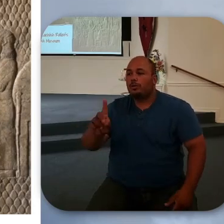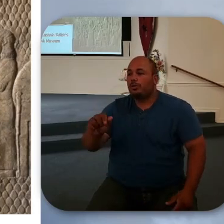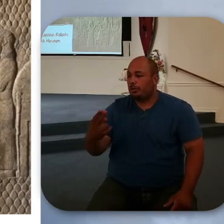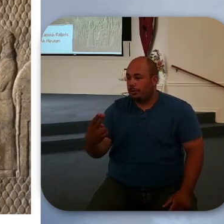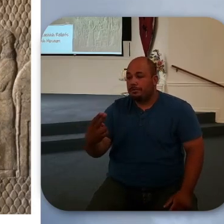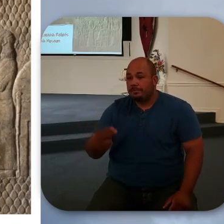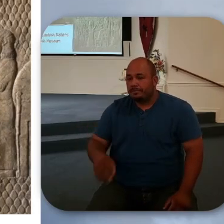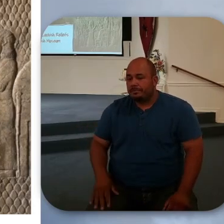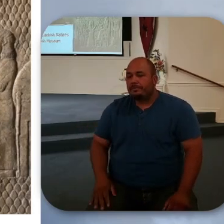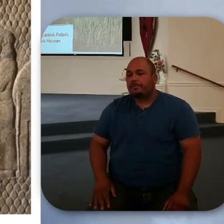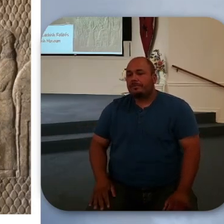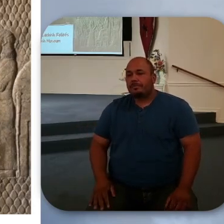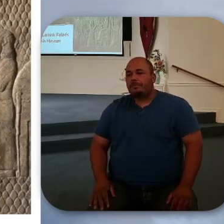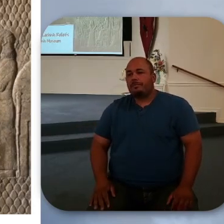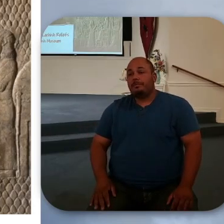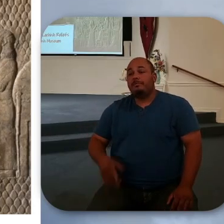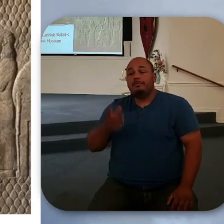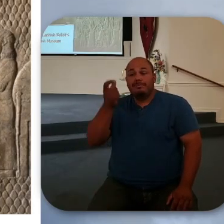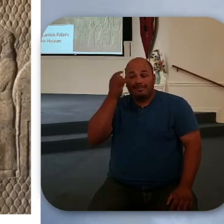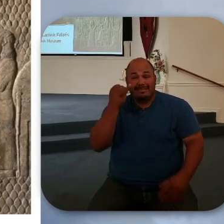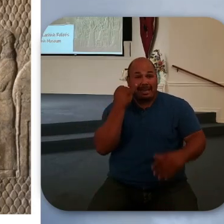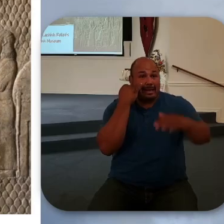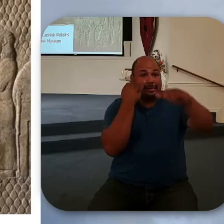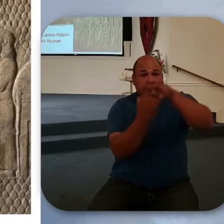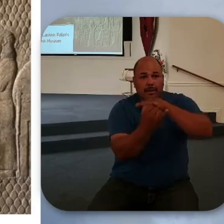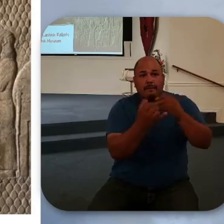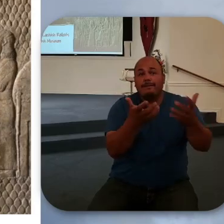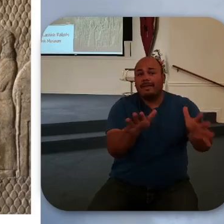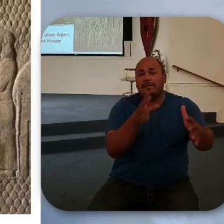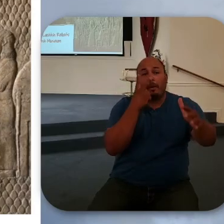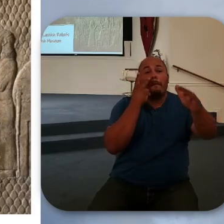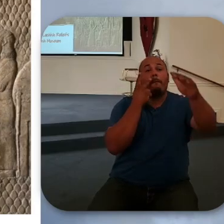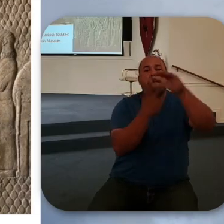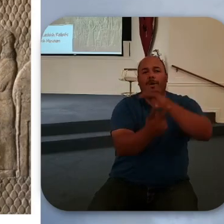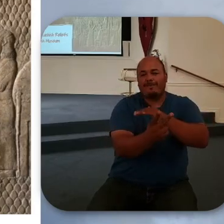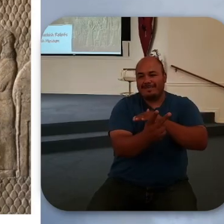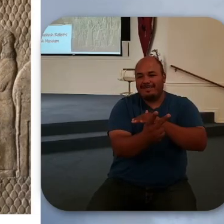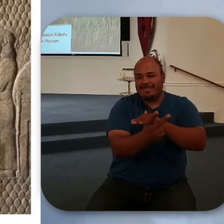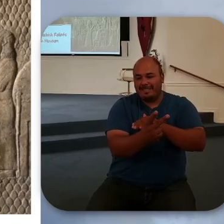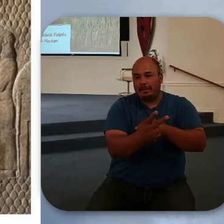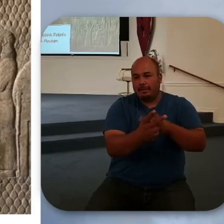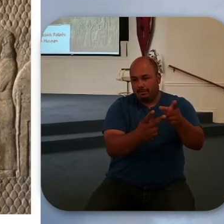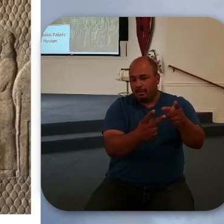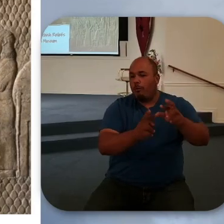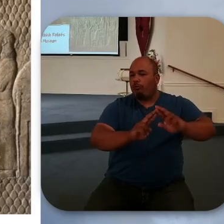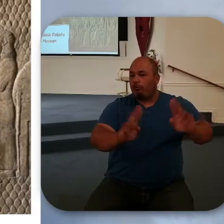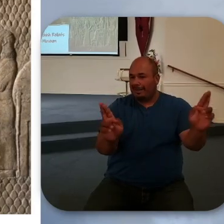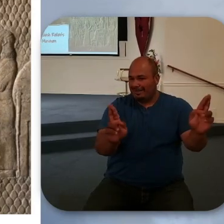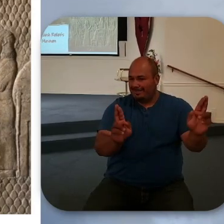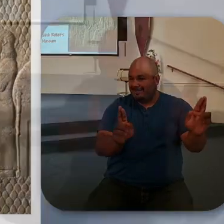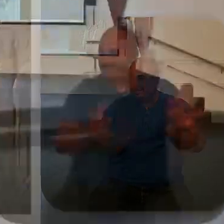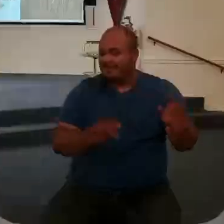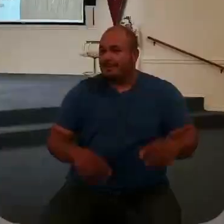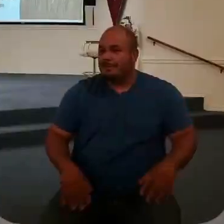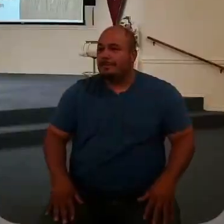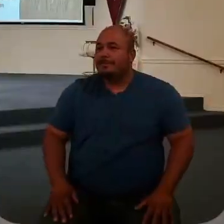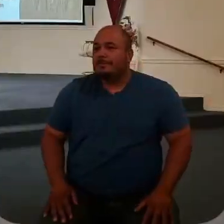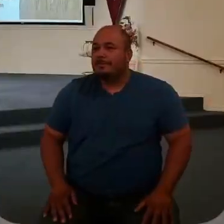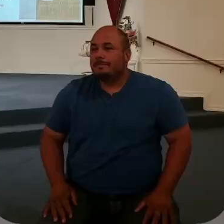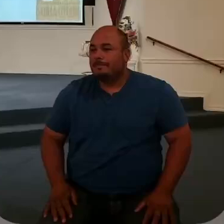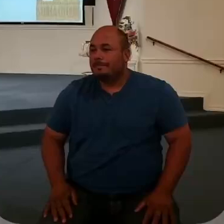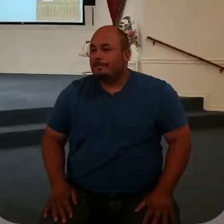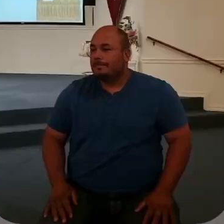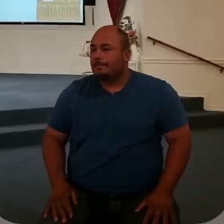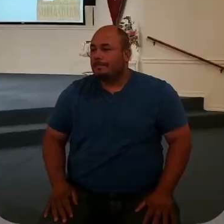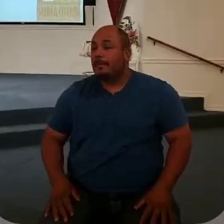prophesied deliverance for Jerusalem, but the trouble wasn't done yet. The Assyrians were still out there. So verse 9.